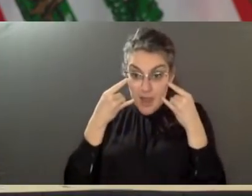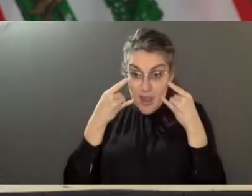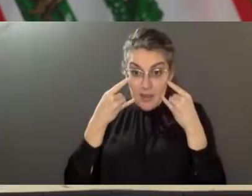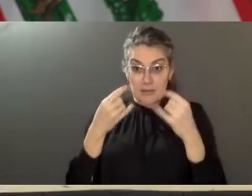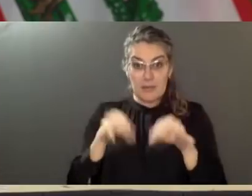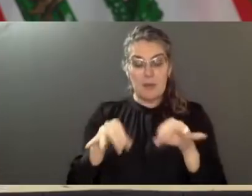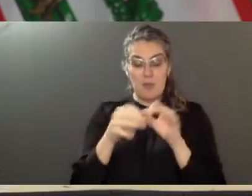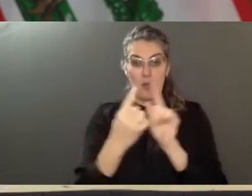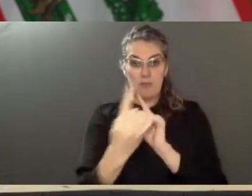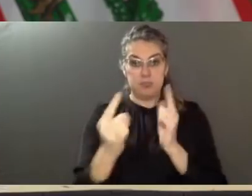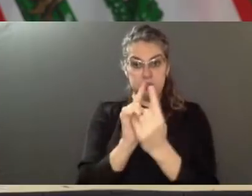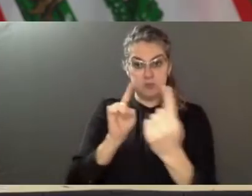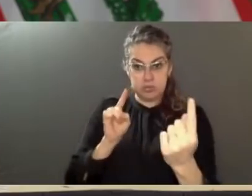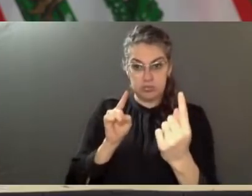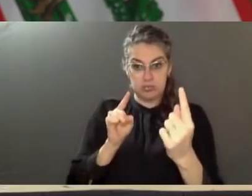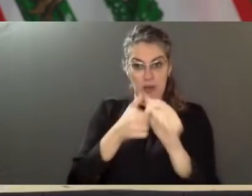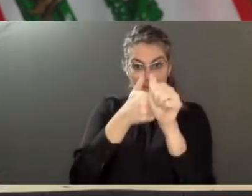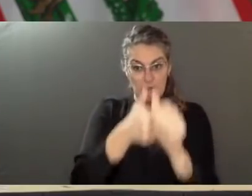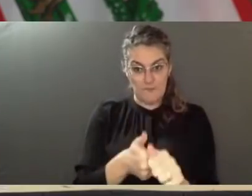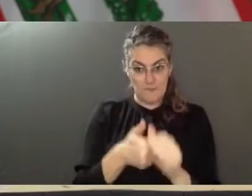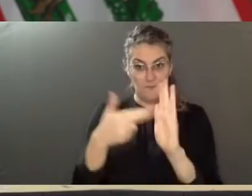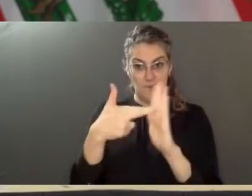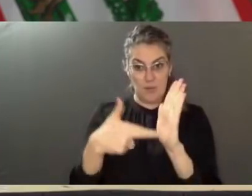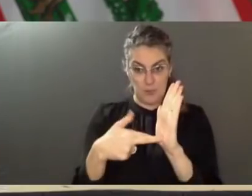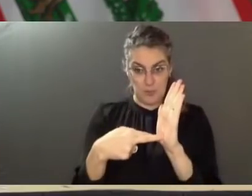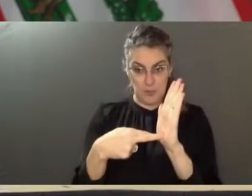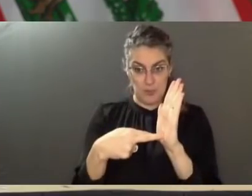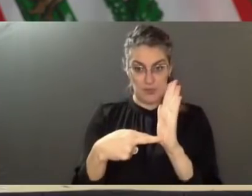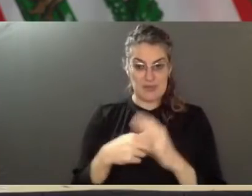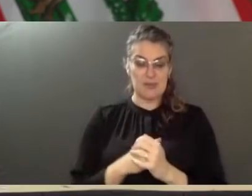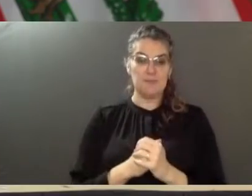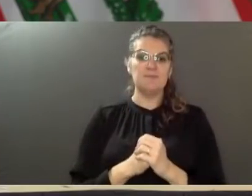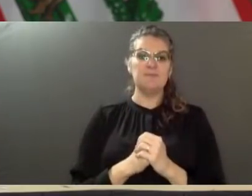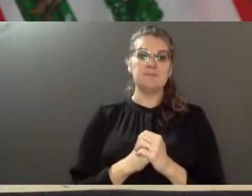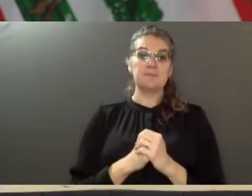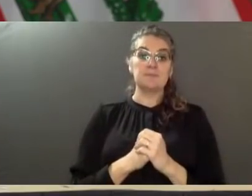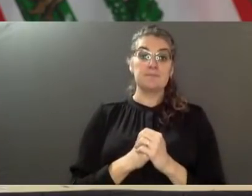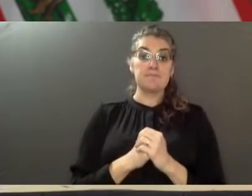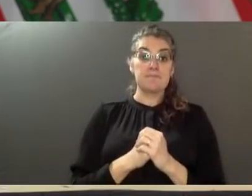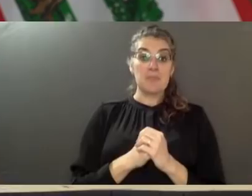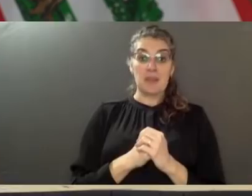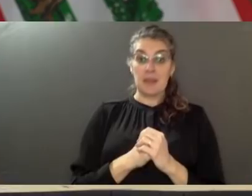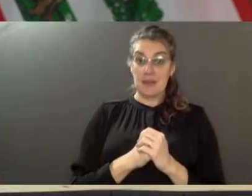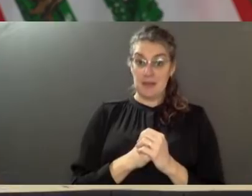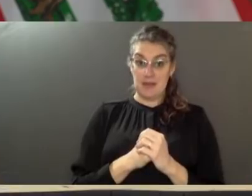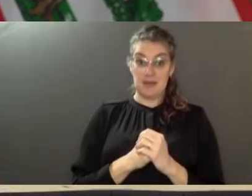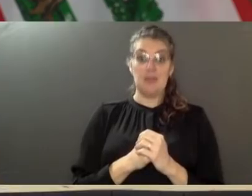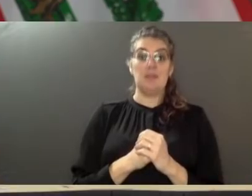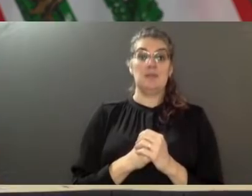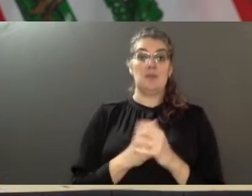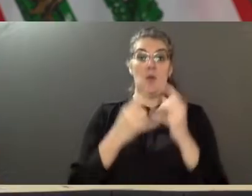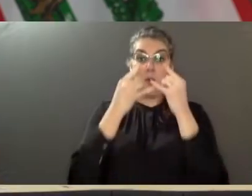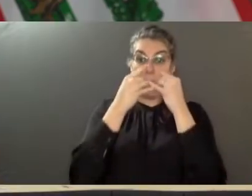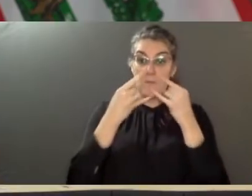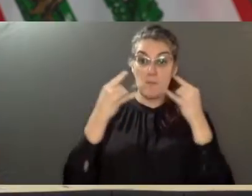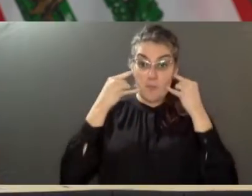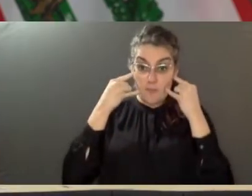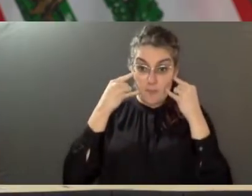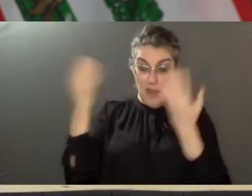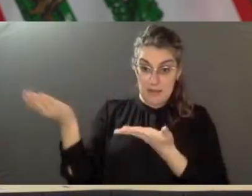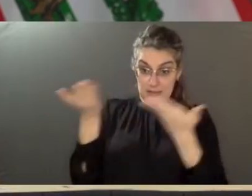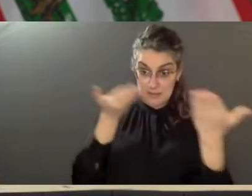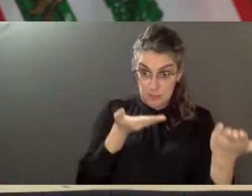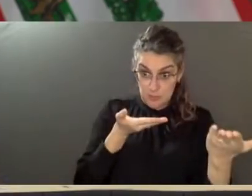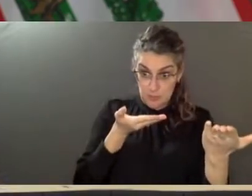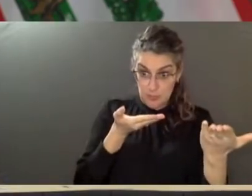Please remember to continue to seek health care if you need it. Bring and wear a mask as you enter our services,